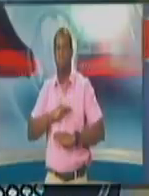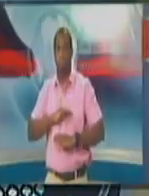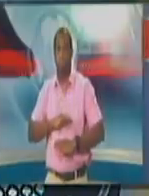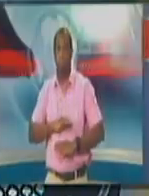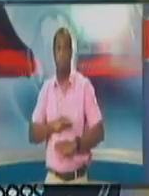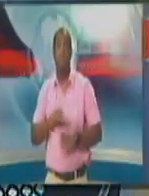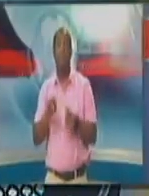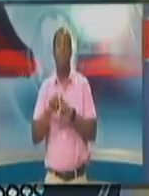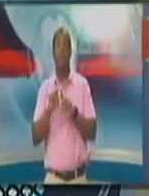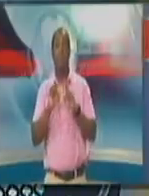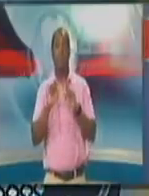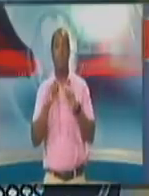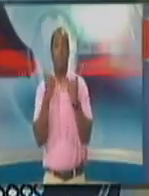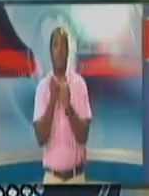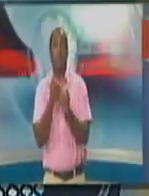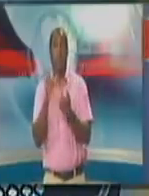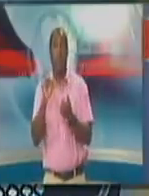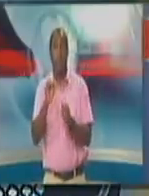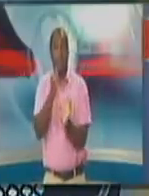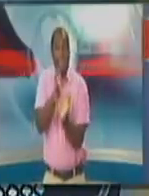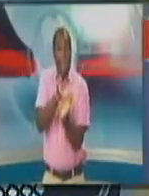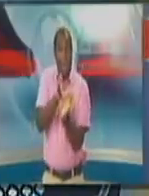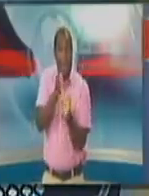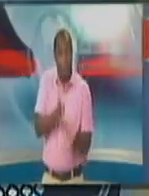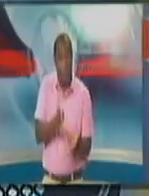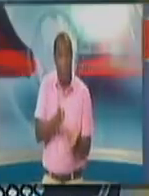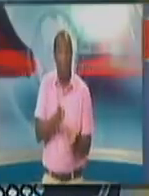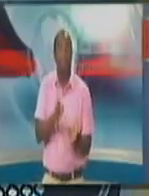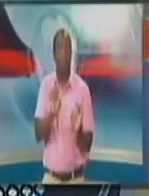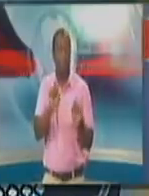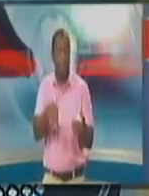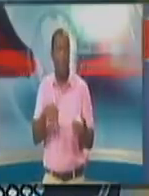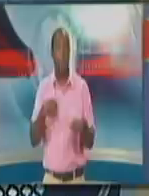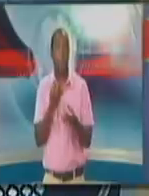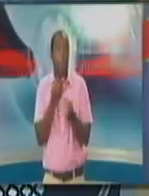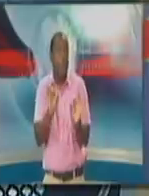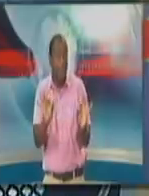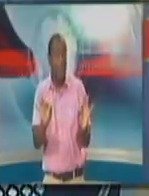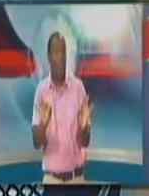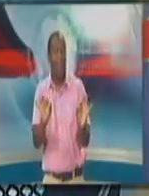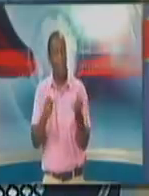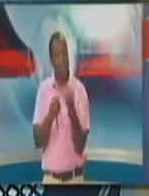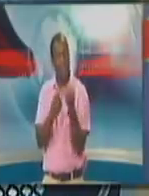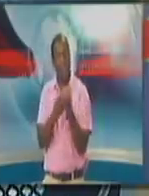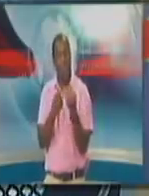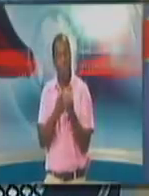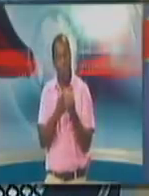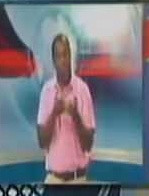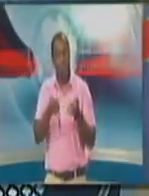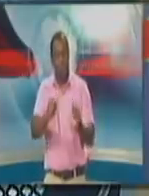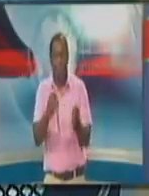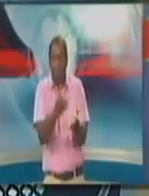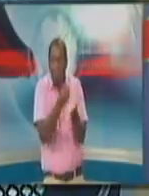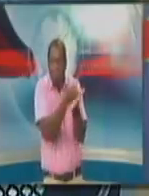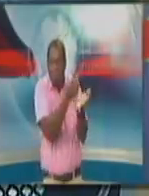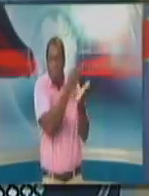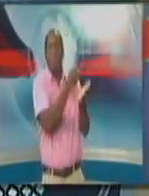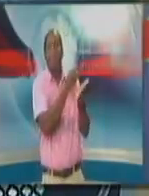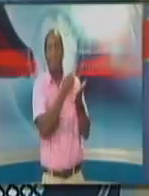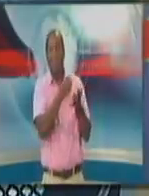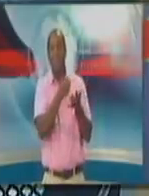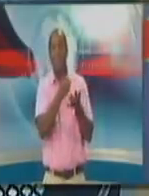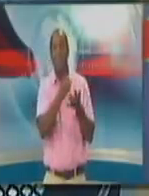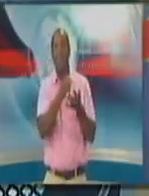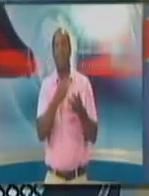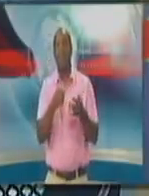free resources that are available to the public at this time. So I wish you all the best, and I hope that we continue to cope